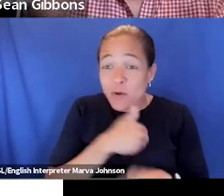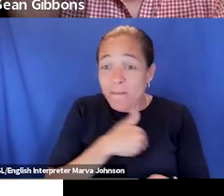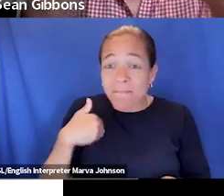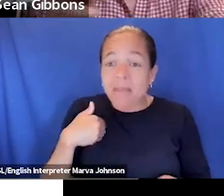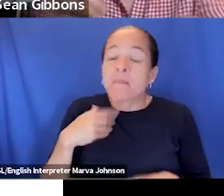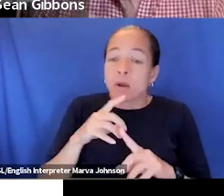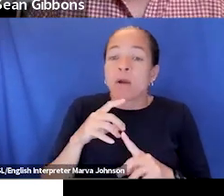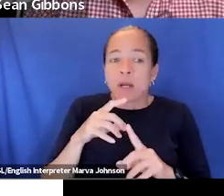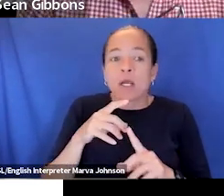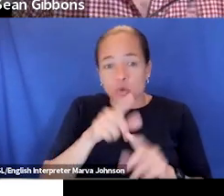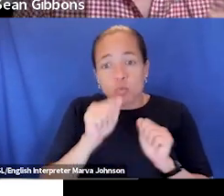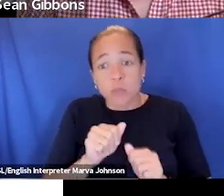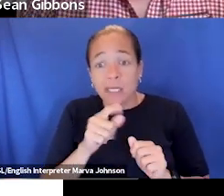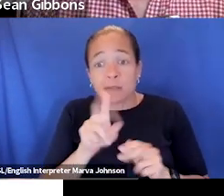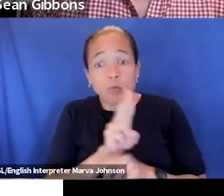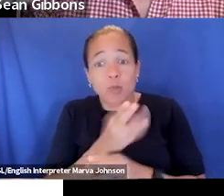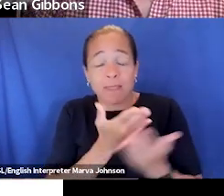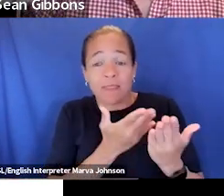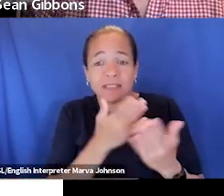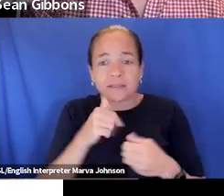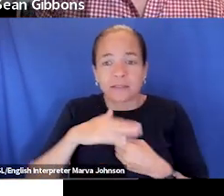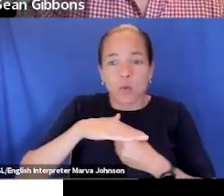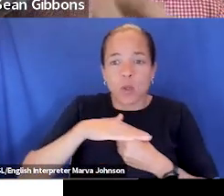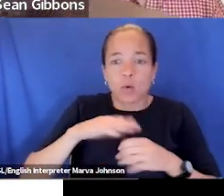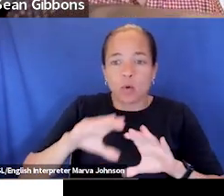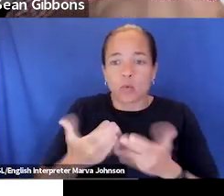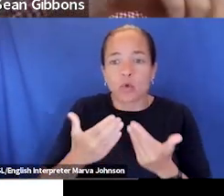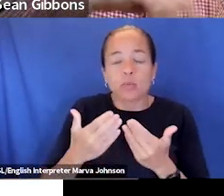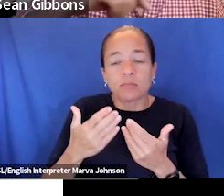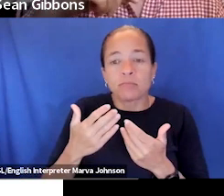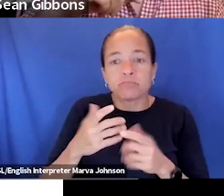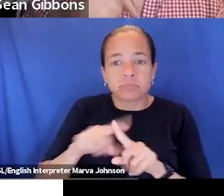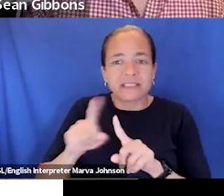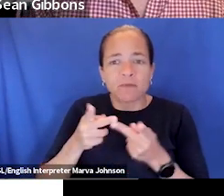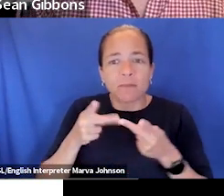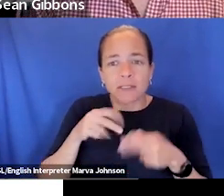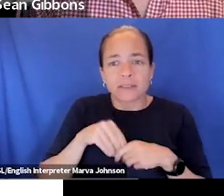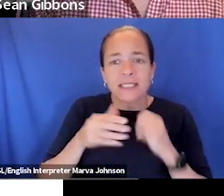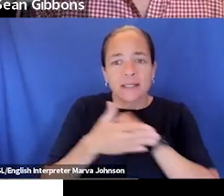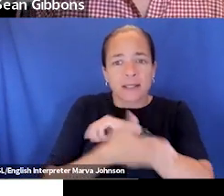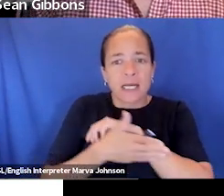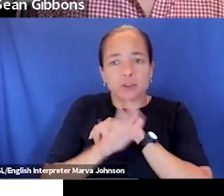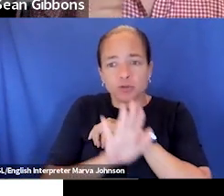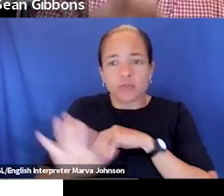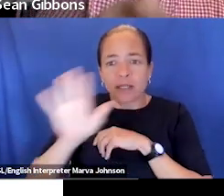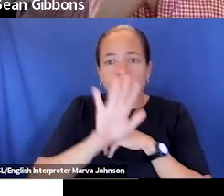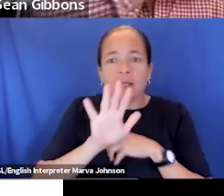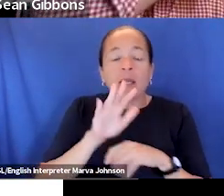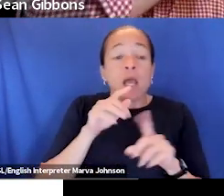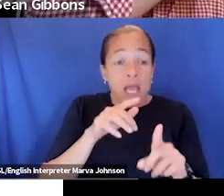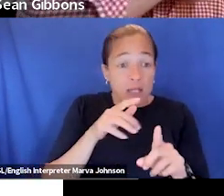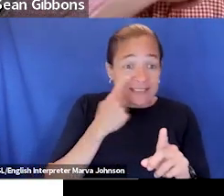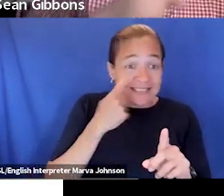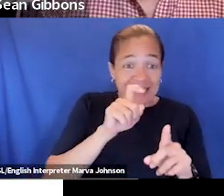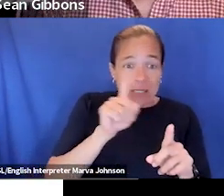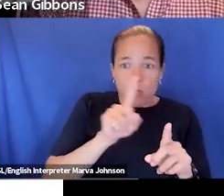but if you're not, you're welcome to go to this. These are the local groups that we have hosted around the country, and you can see those little markers telling you where they're gathering. We got one coming up. Maybe we can